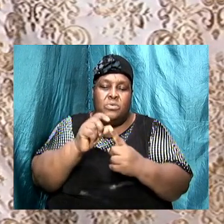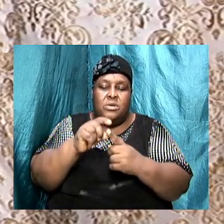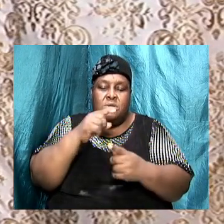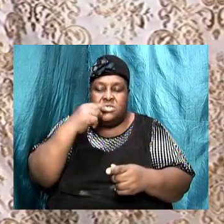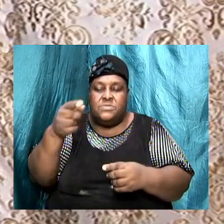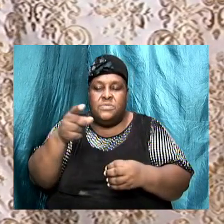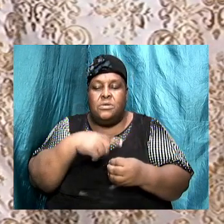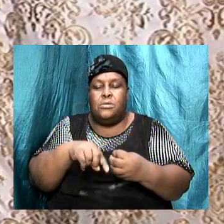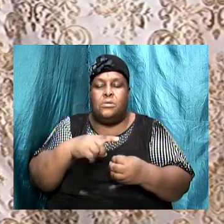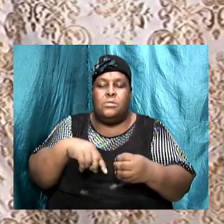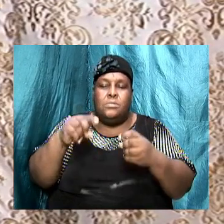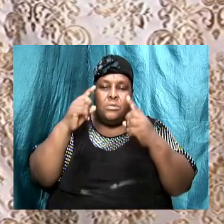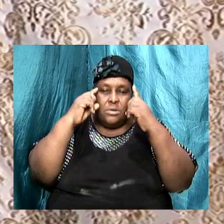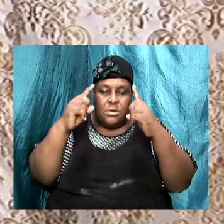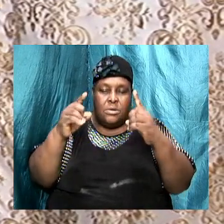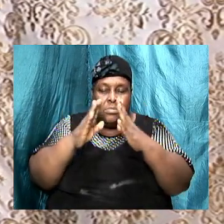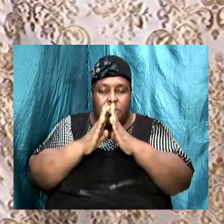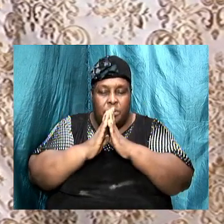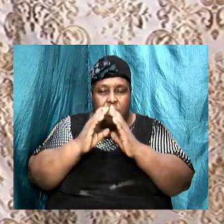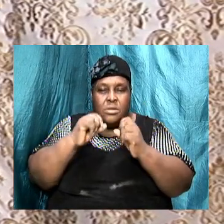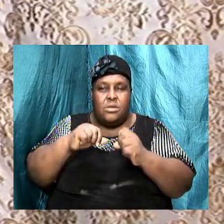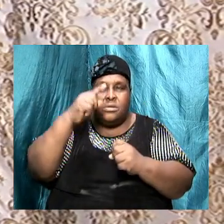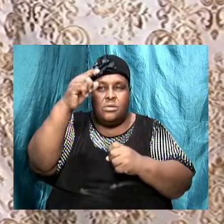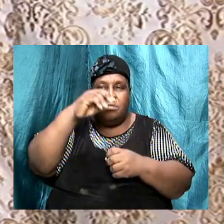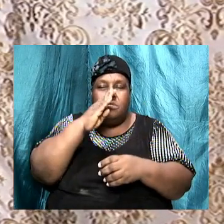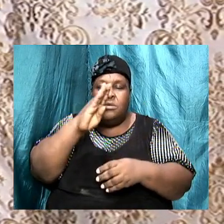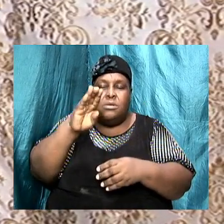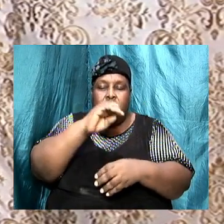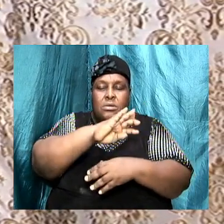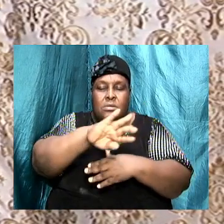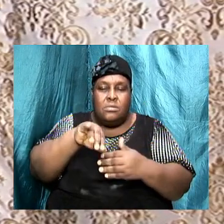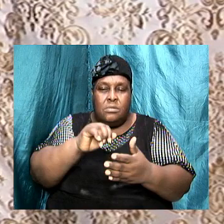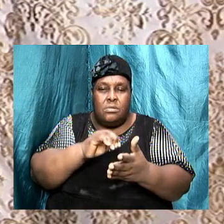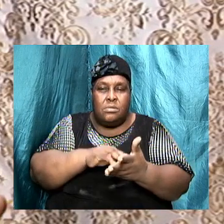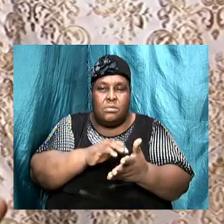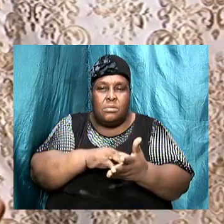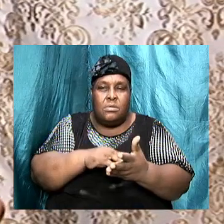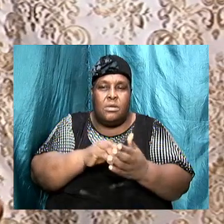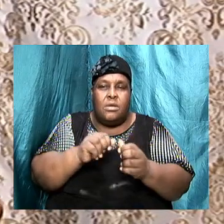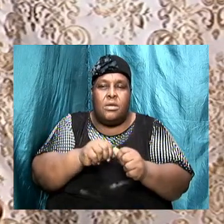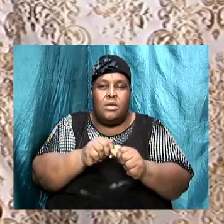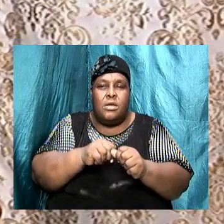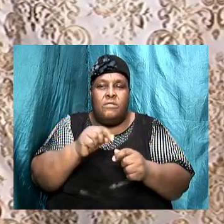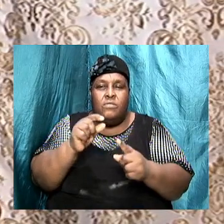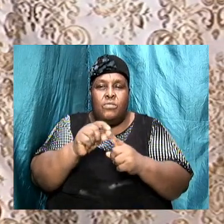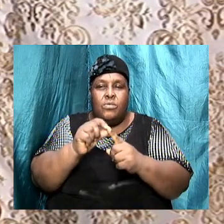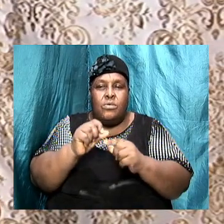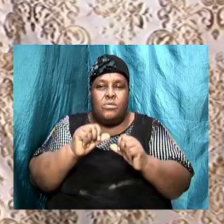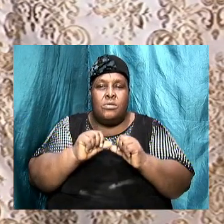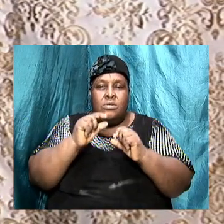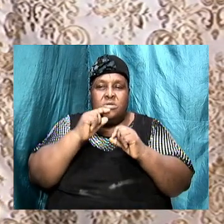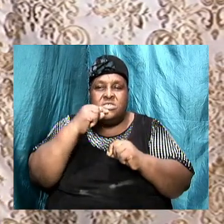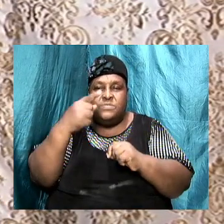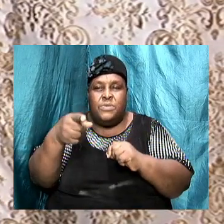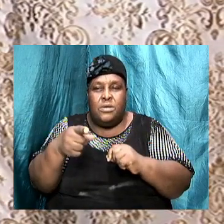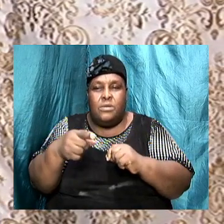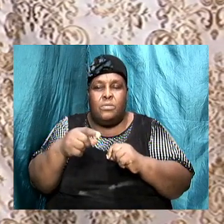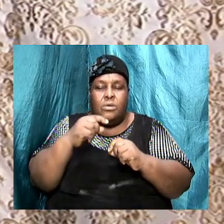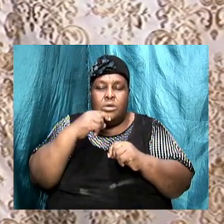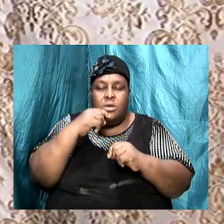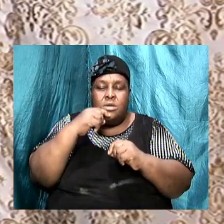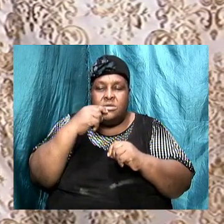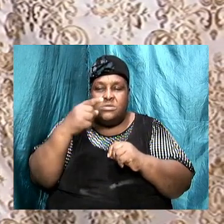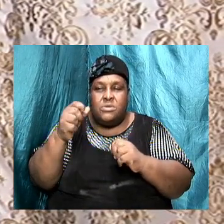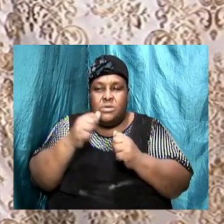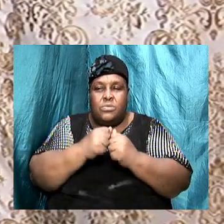Lord, we pray that you will be in our midst. Lord, we pray that every word that go forth tonight, Lord, will go forth with